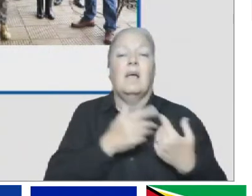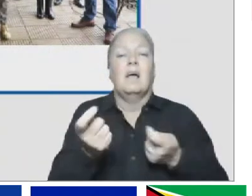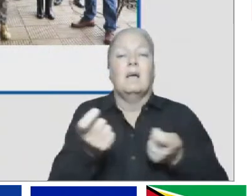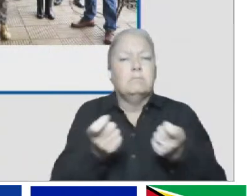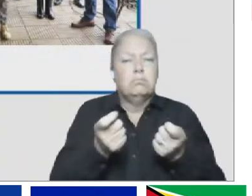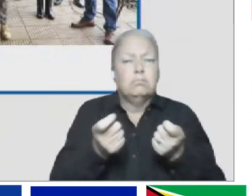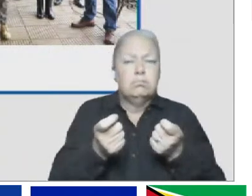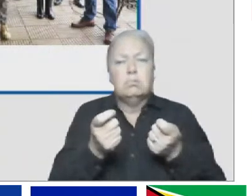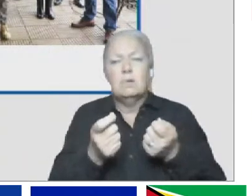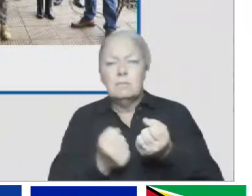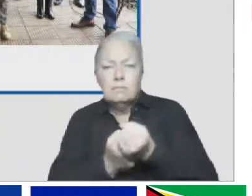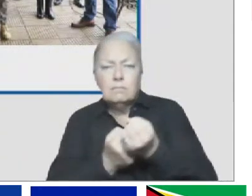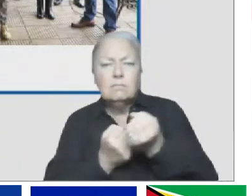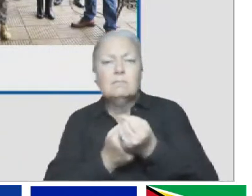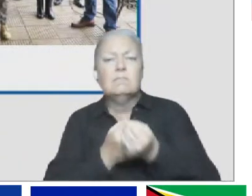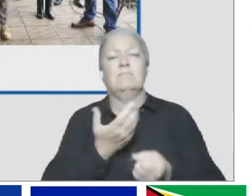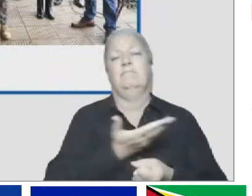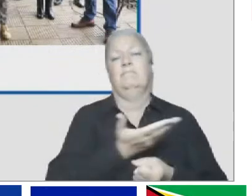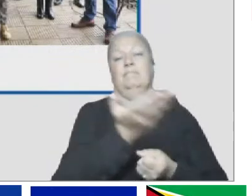In